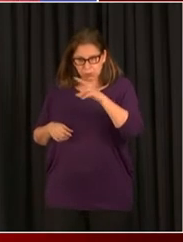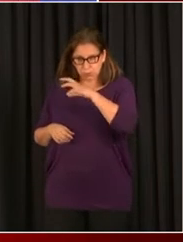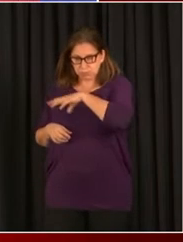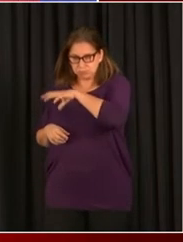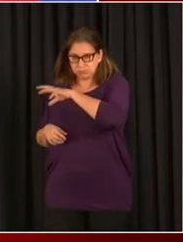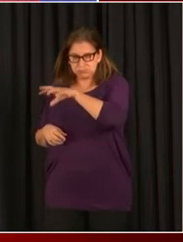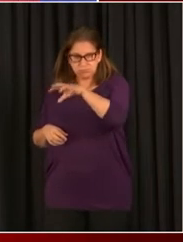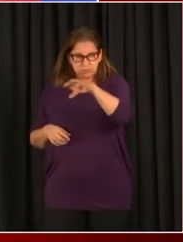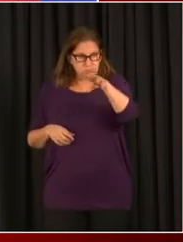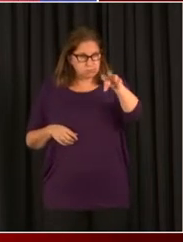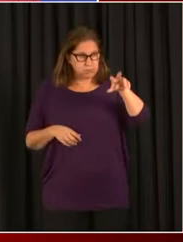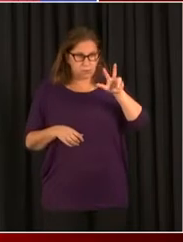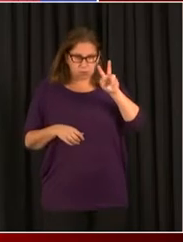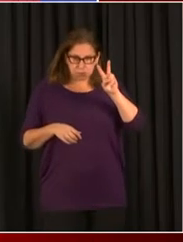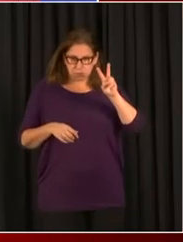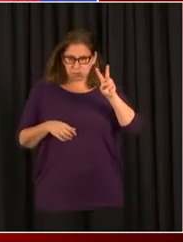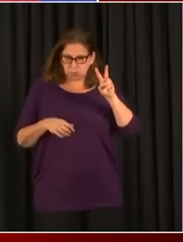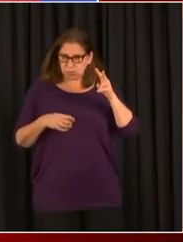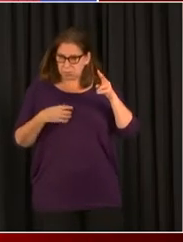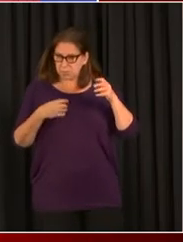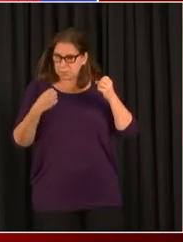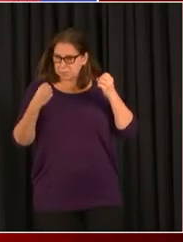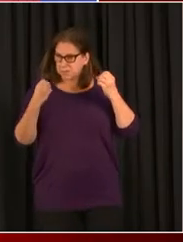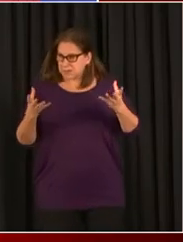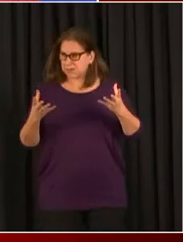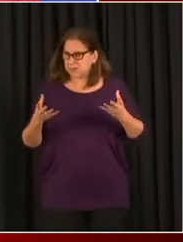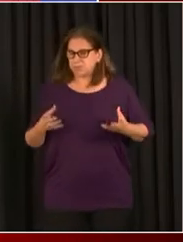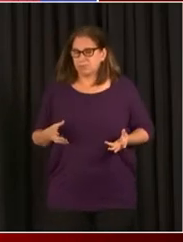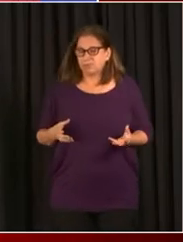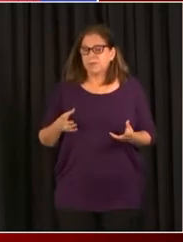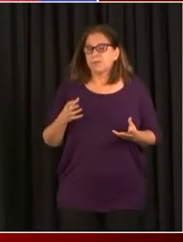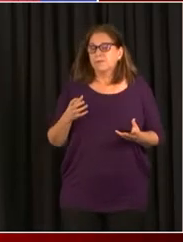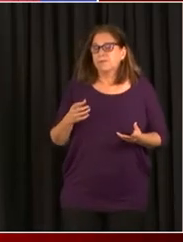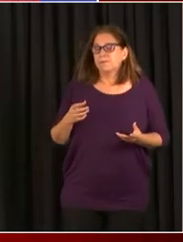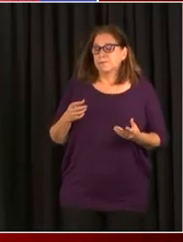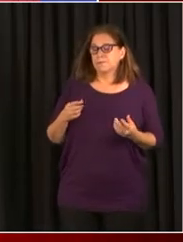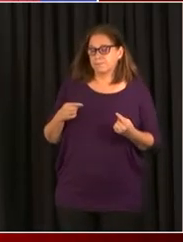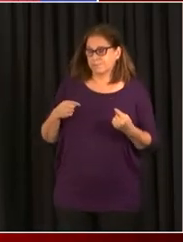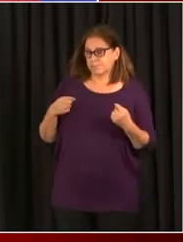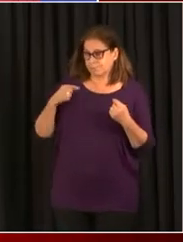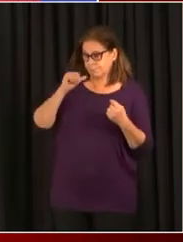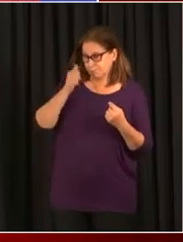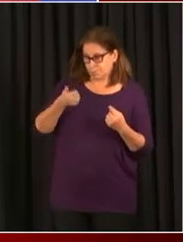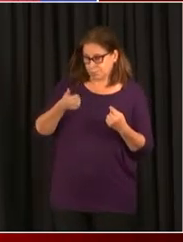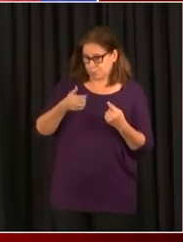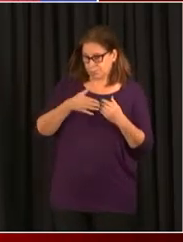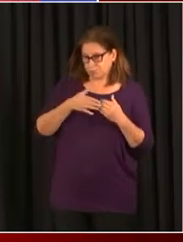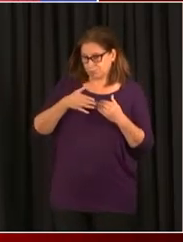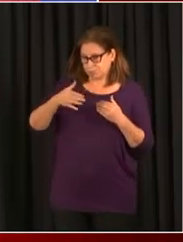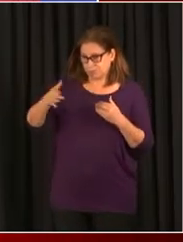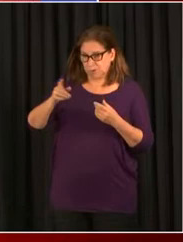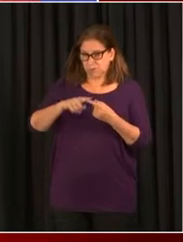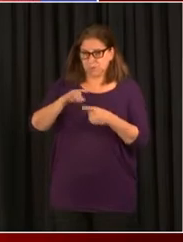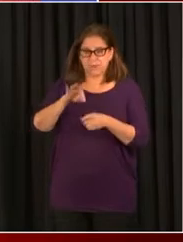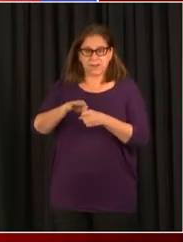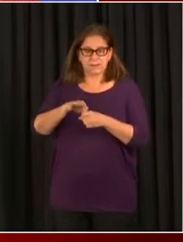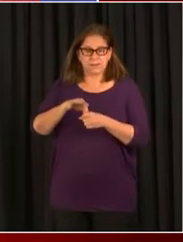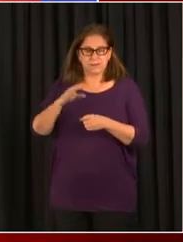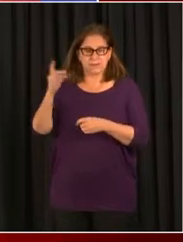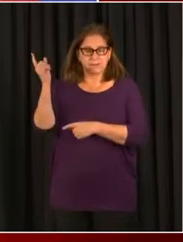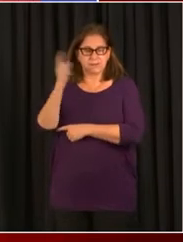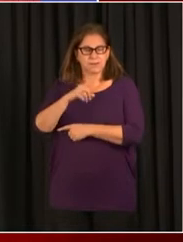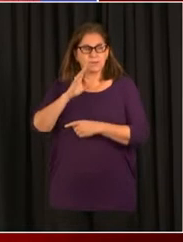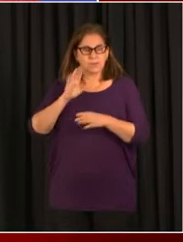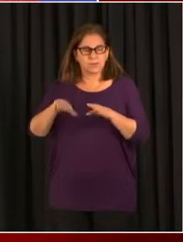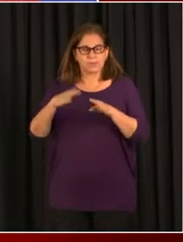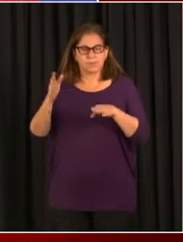tomorrow through Election Day. And on Election Day, additional vote centers will open, correct? That's right. There'll be 96